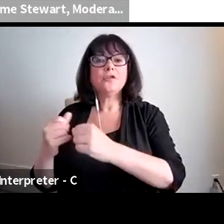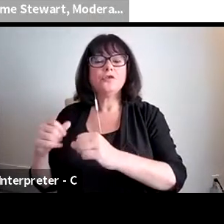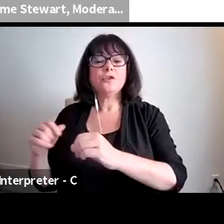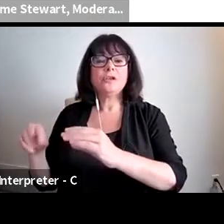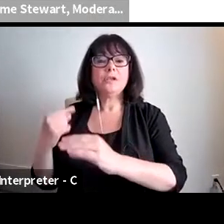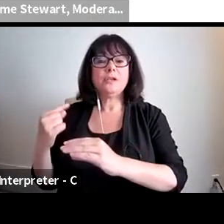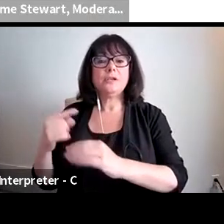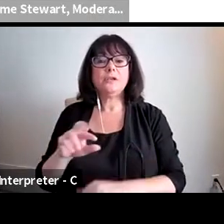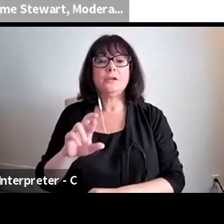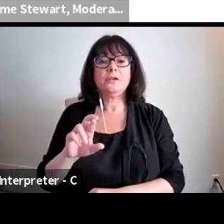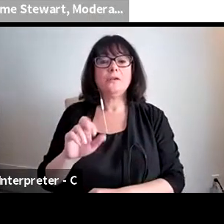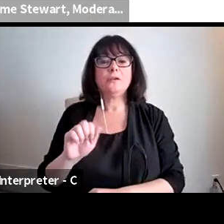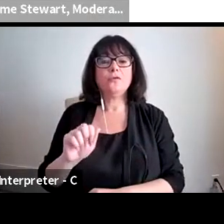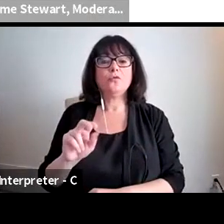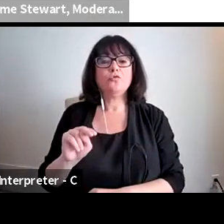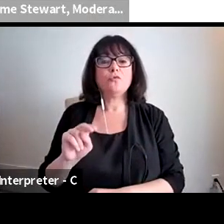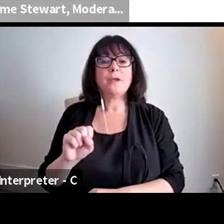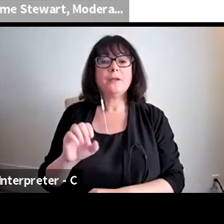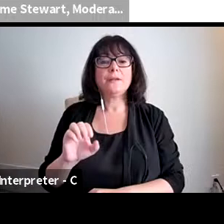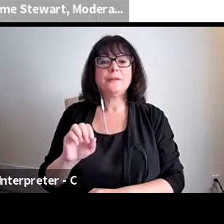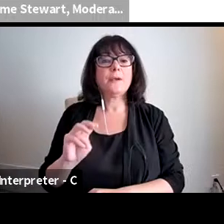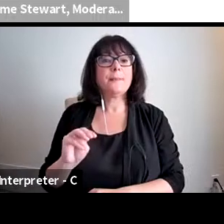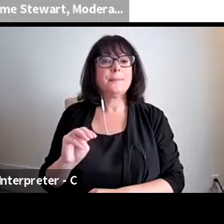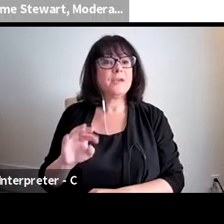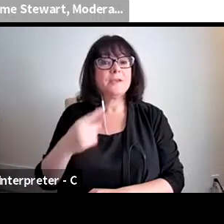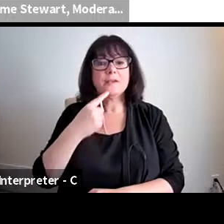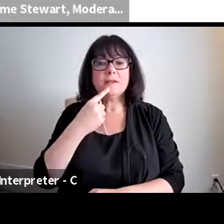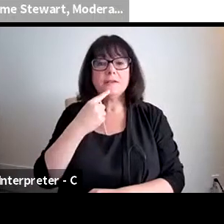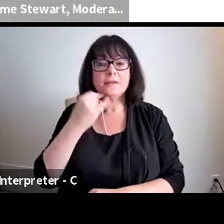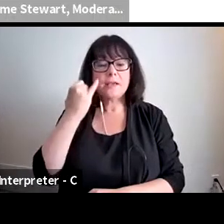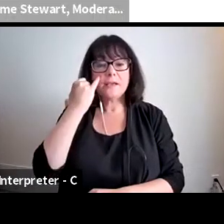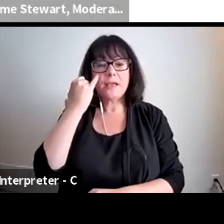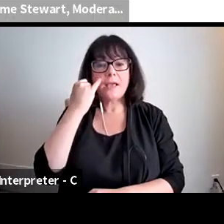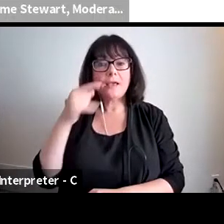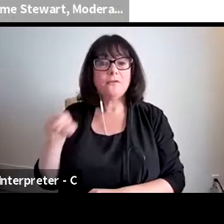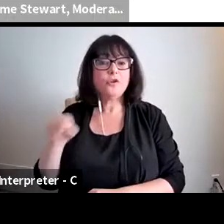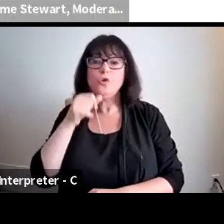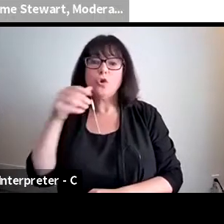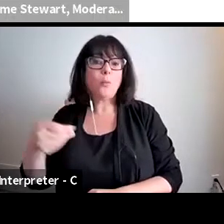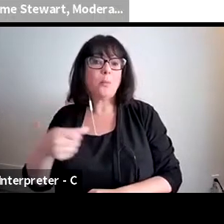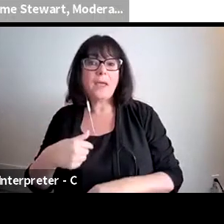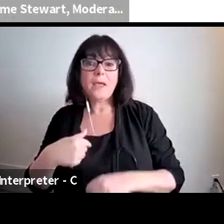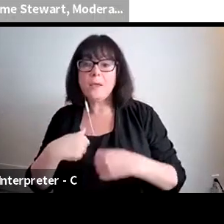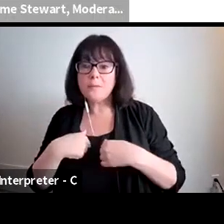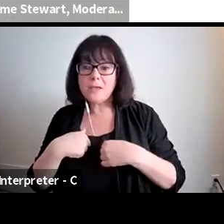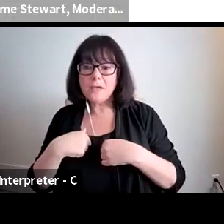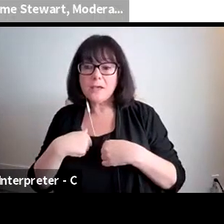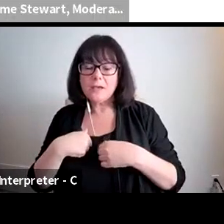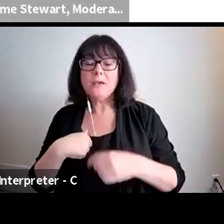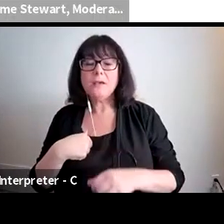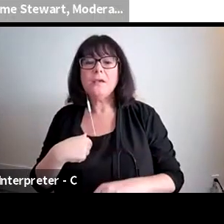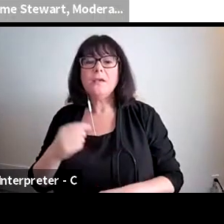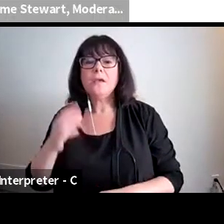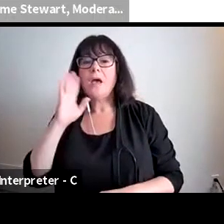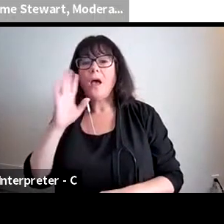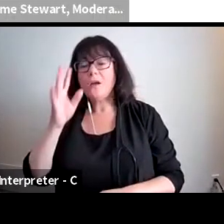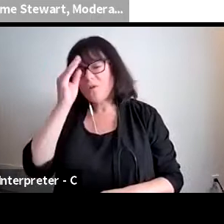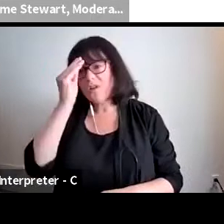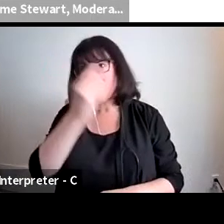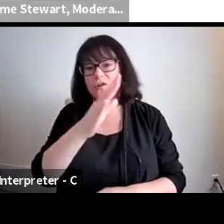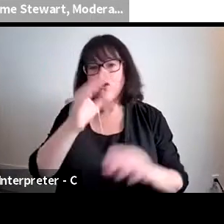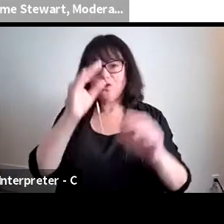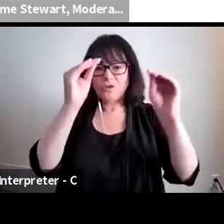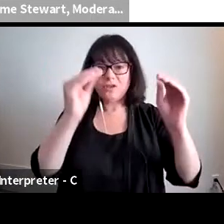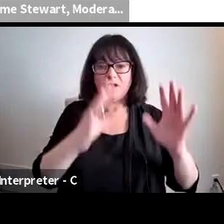don't pay this amount of money, I will be letting your instructor know that you received this help from